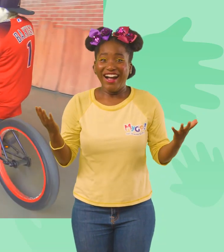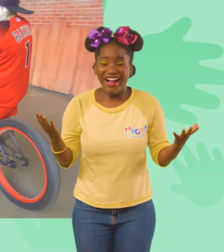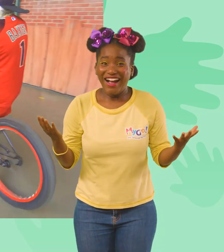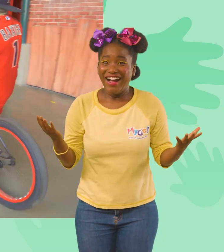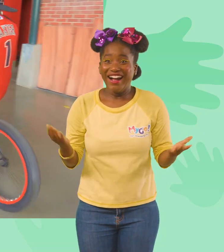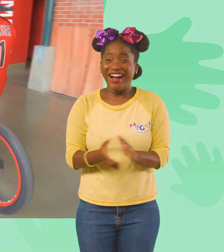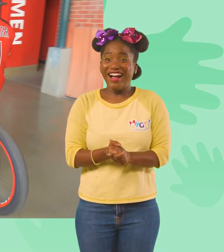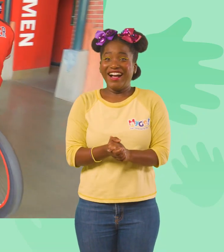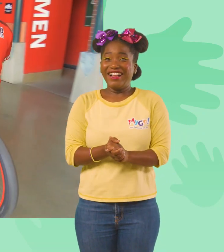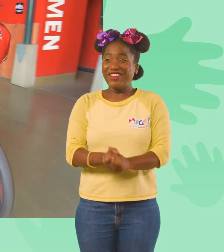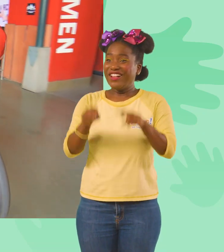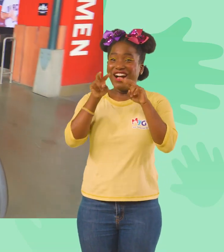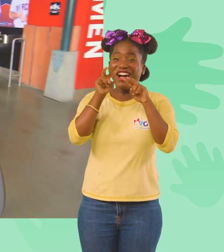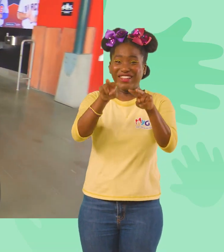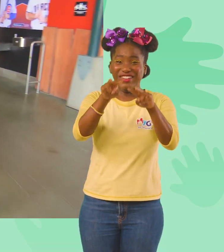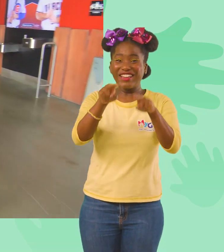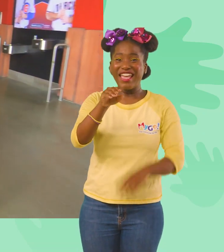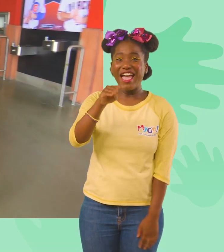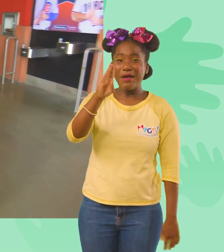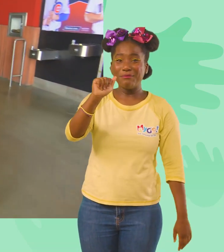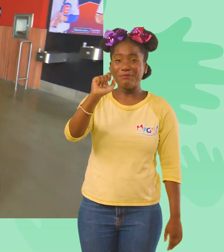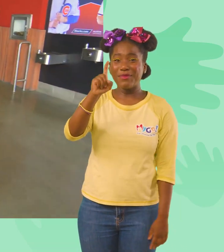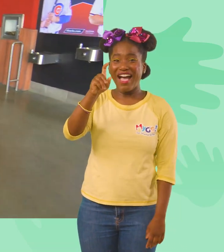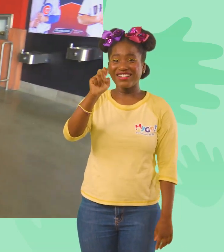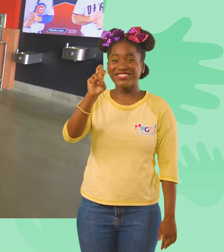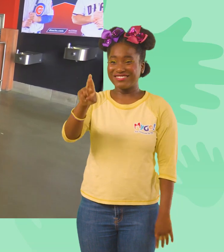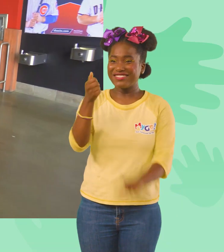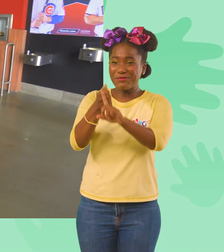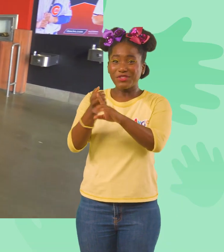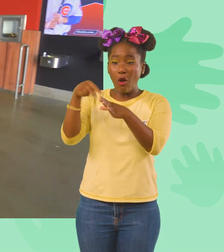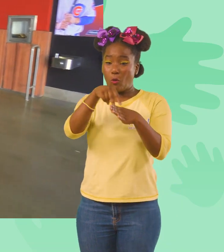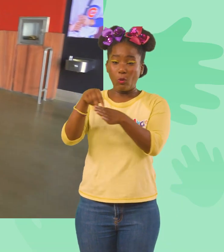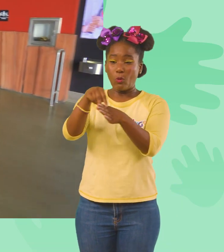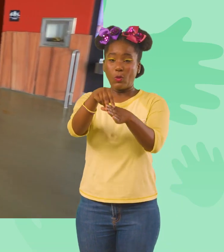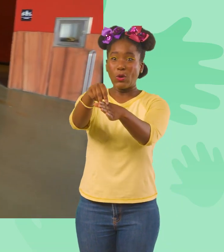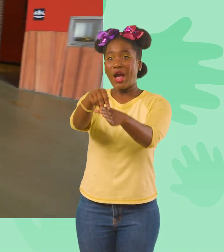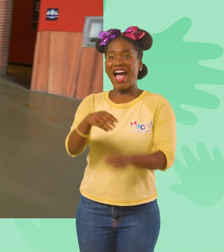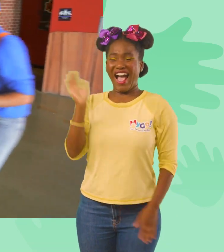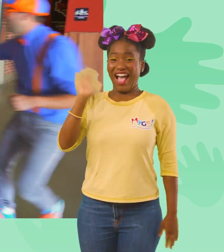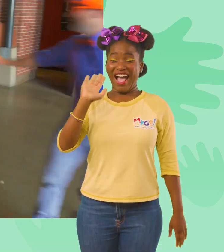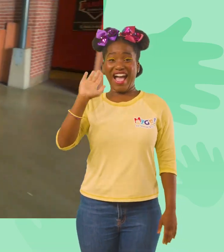Whoa! Look at Baxter ride! Whoa! Okay, see you later!